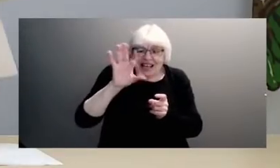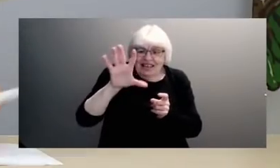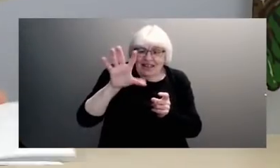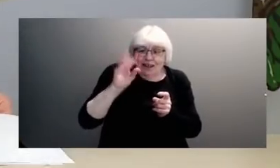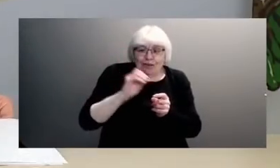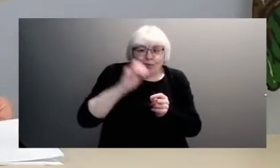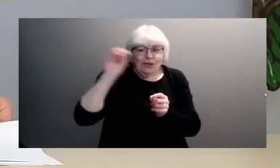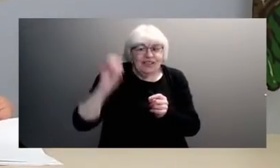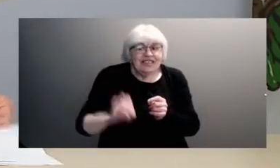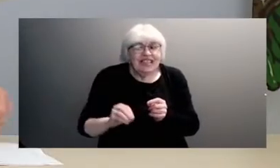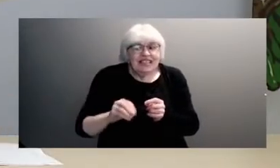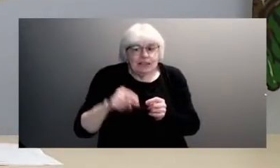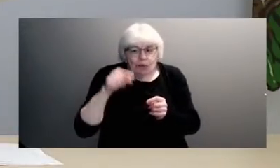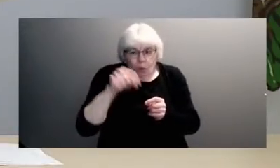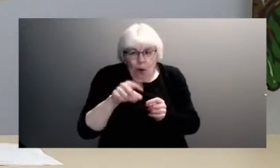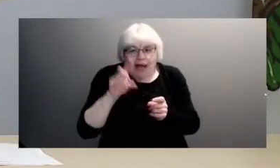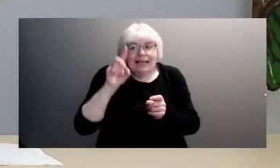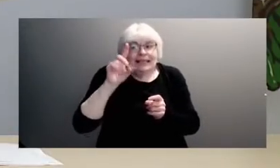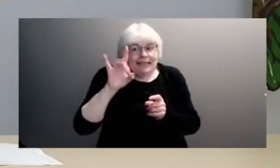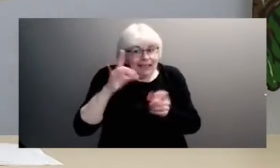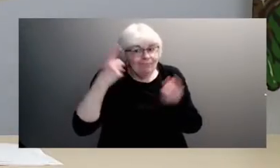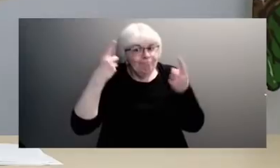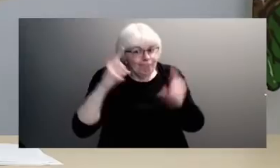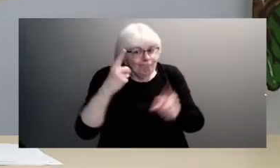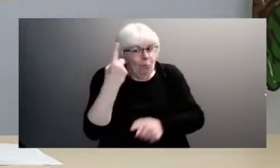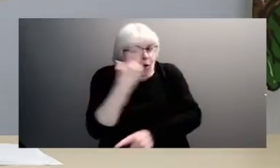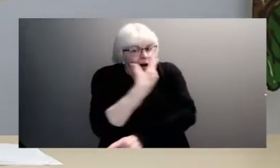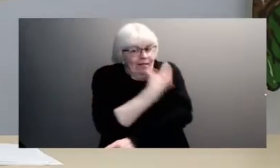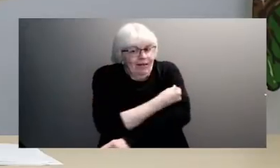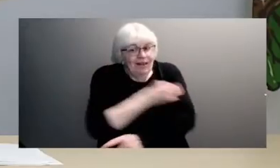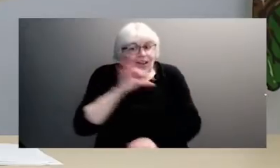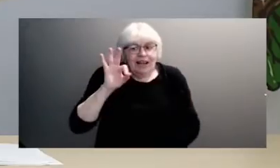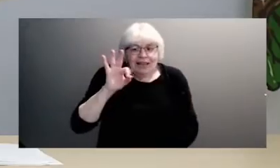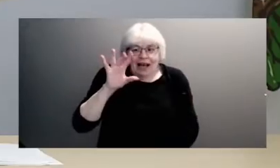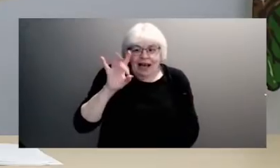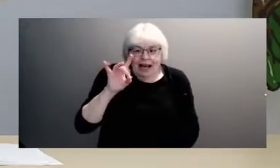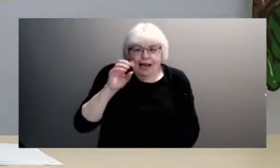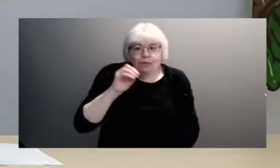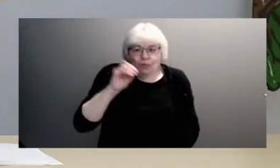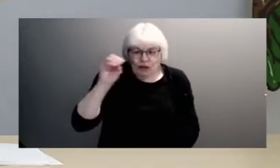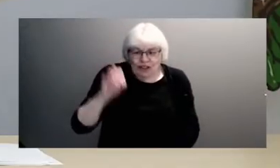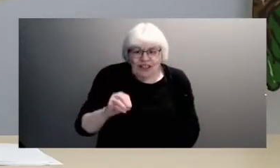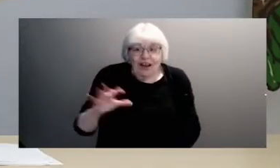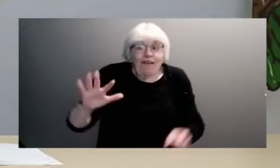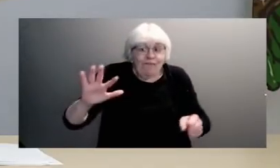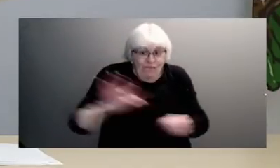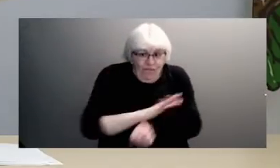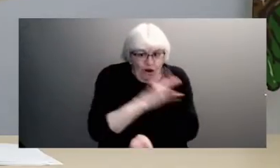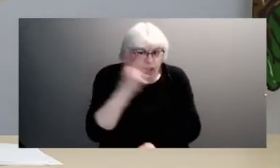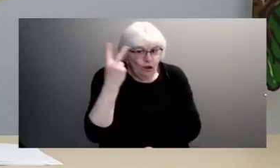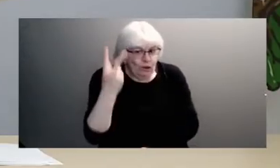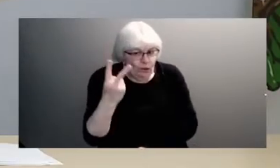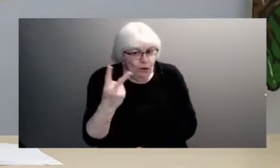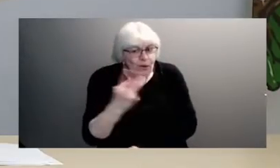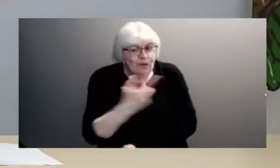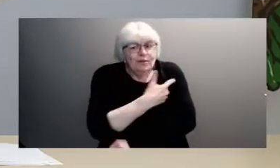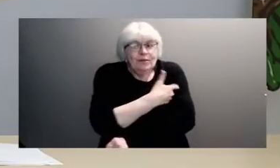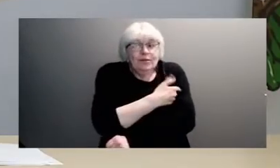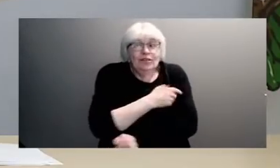are fully vaccinated with 2 doses. 23.8% of children aged 5 to 11 have received their first